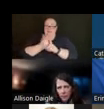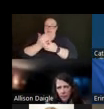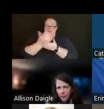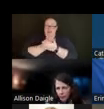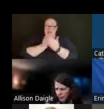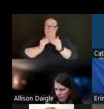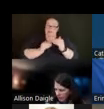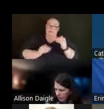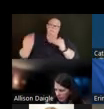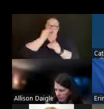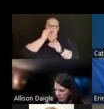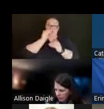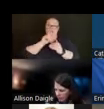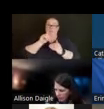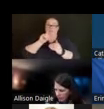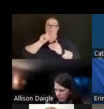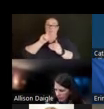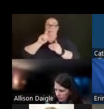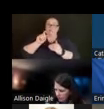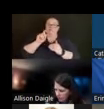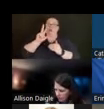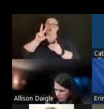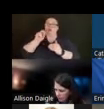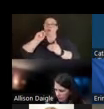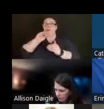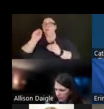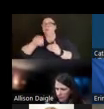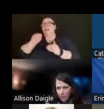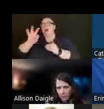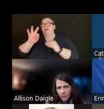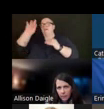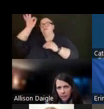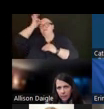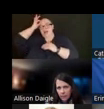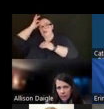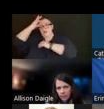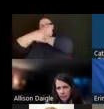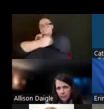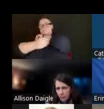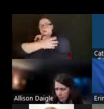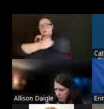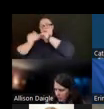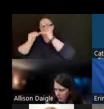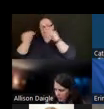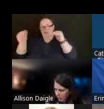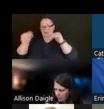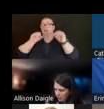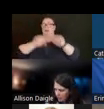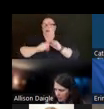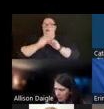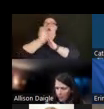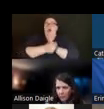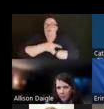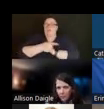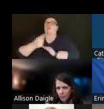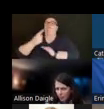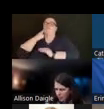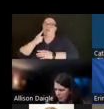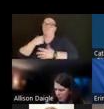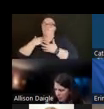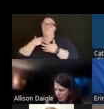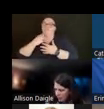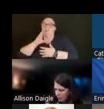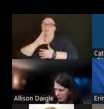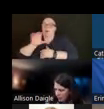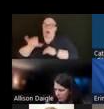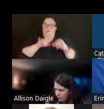above 133% of the federal poverty limit, they can automatically qualify for Mass Health, for